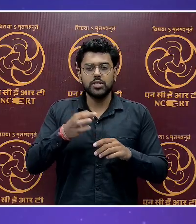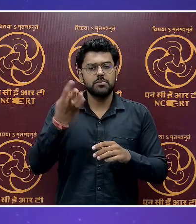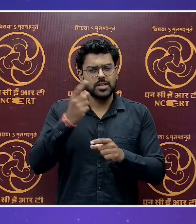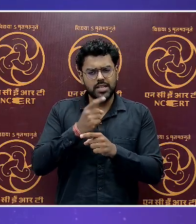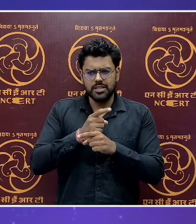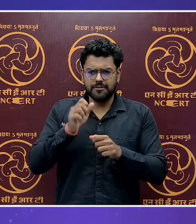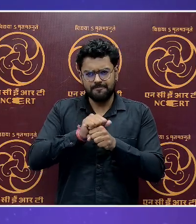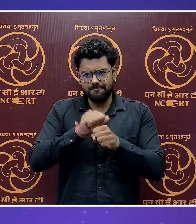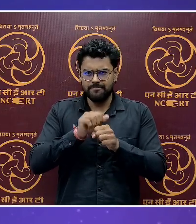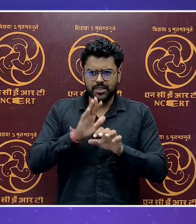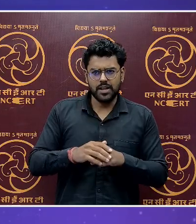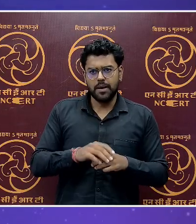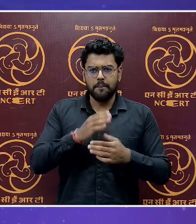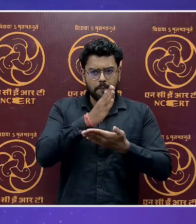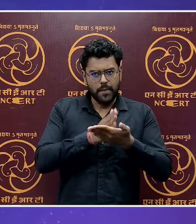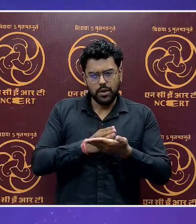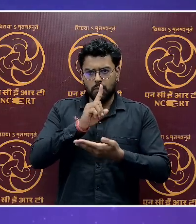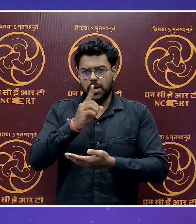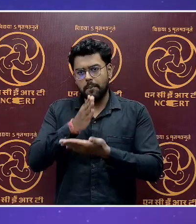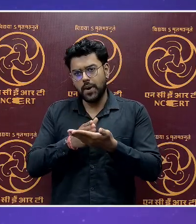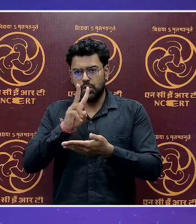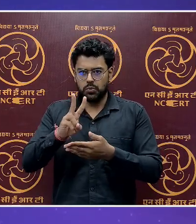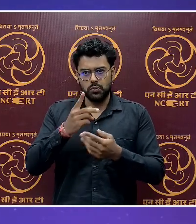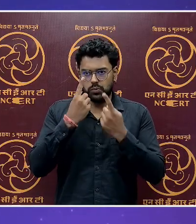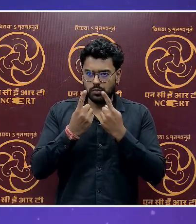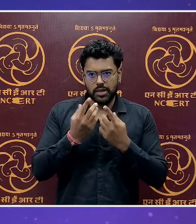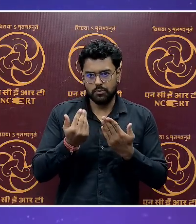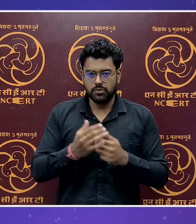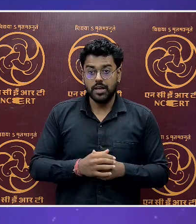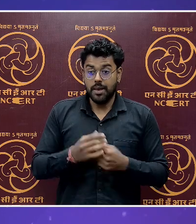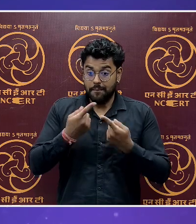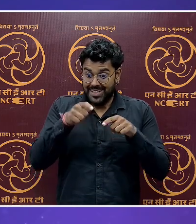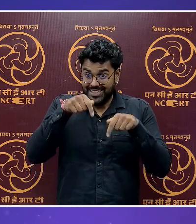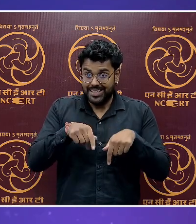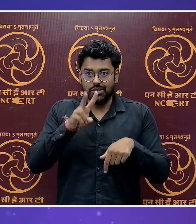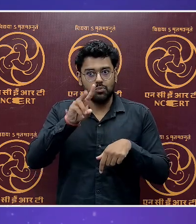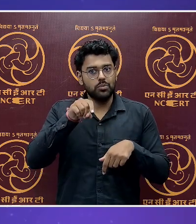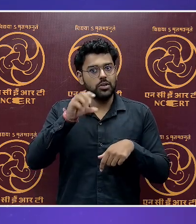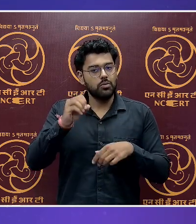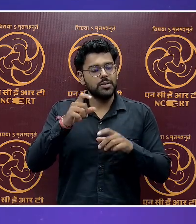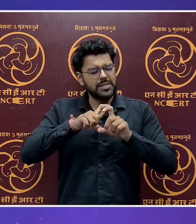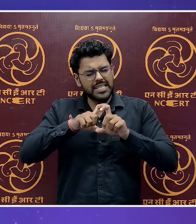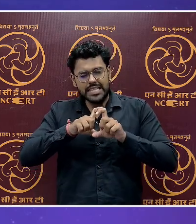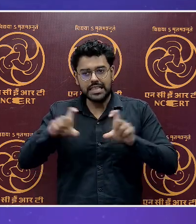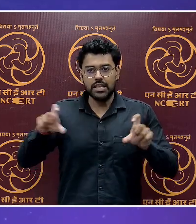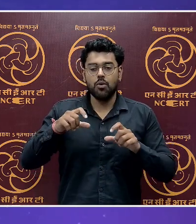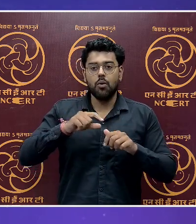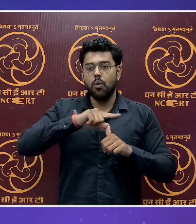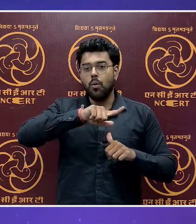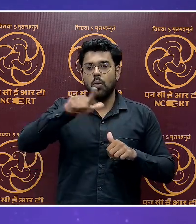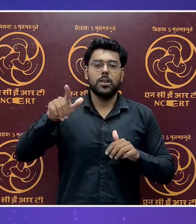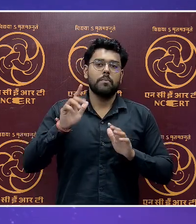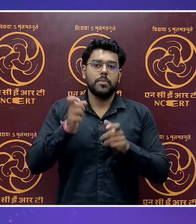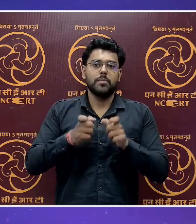working over there. Part 1 and Part 2 screening is going on. But on PRASHAST 2, there is a clear-cut verification done by all the